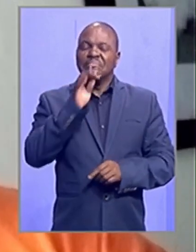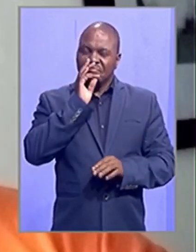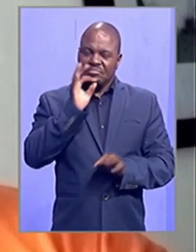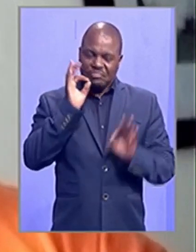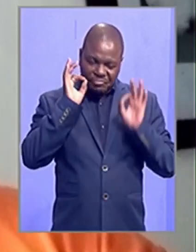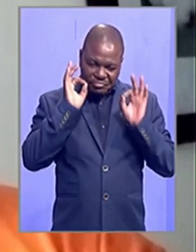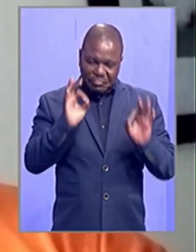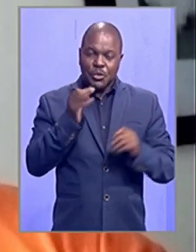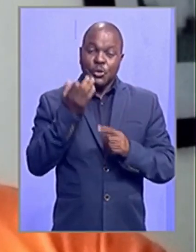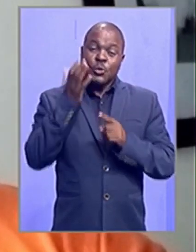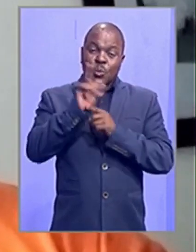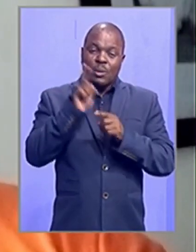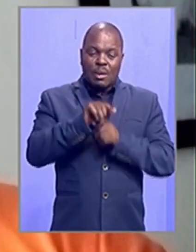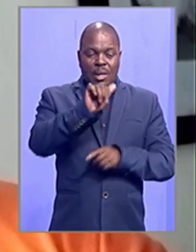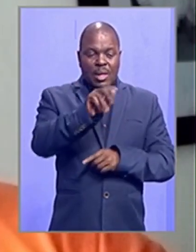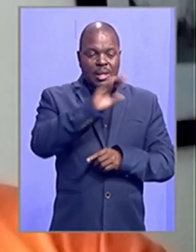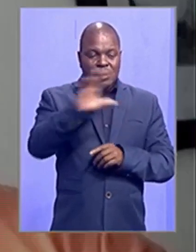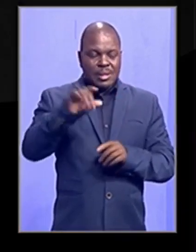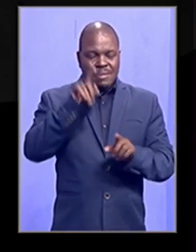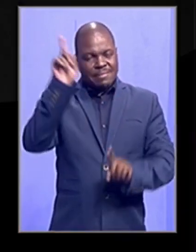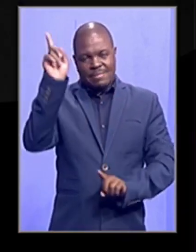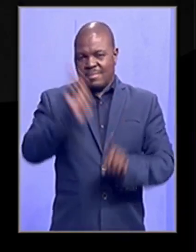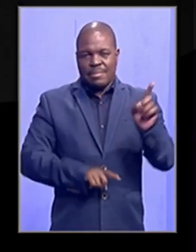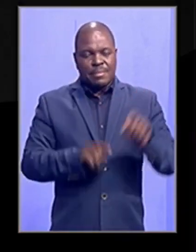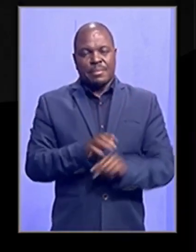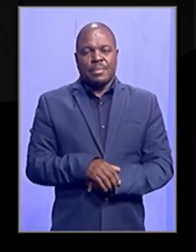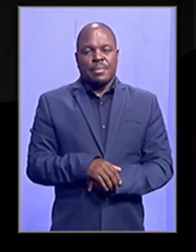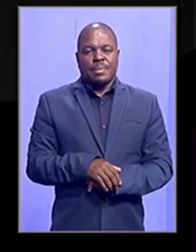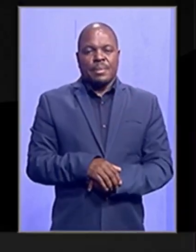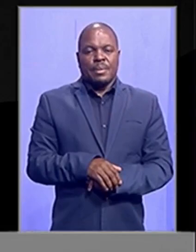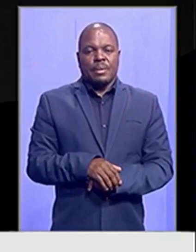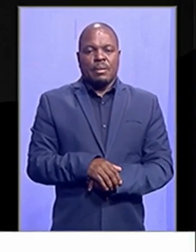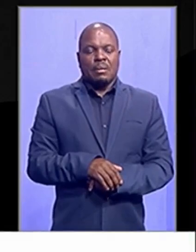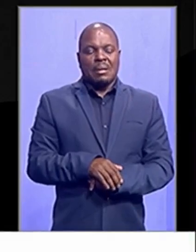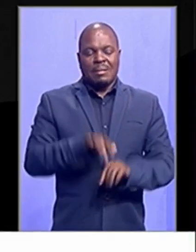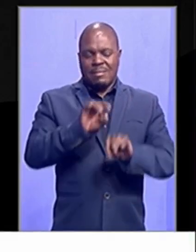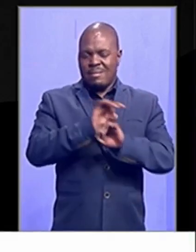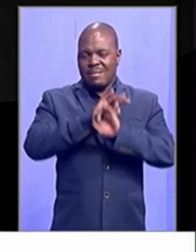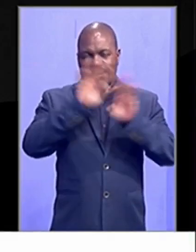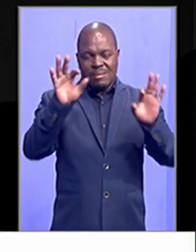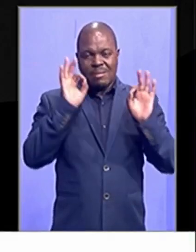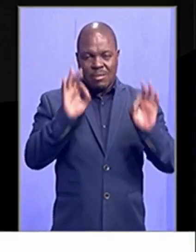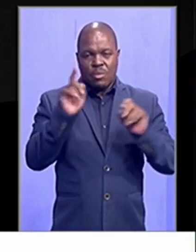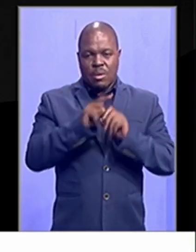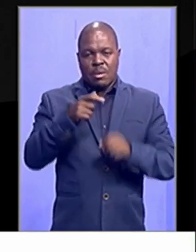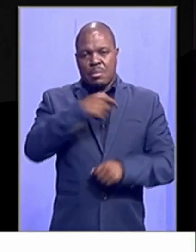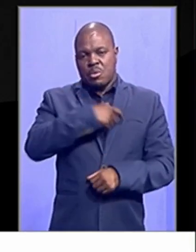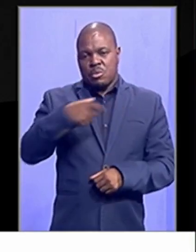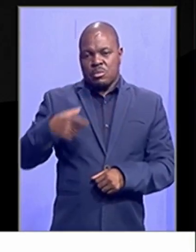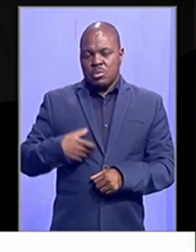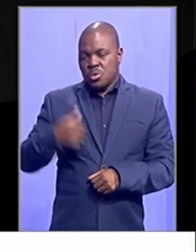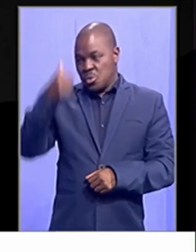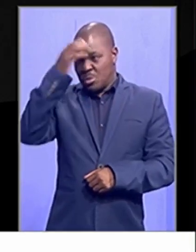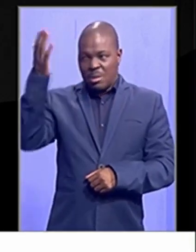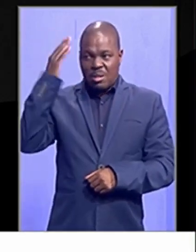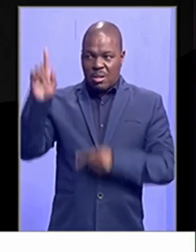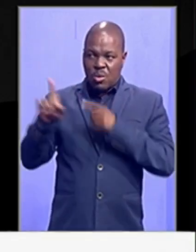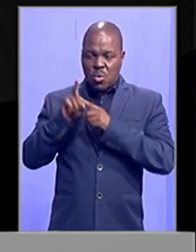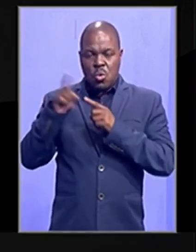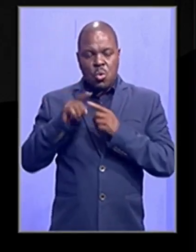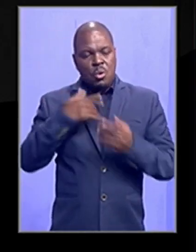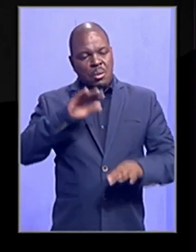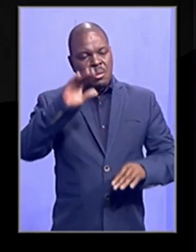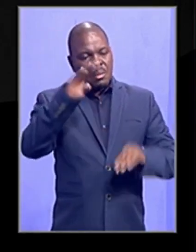is failing to get its house in order. It is quite clear that former President Zuma's private prosecution of